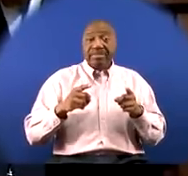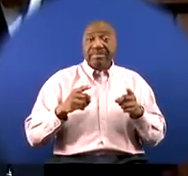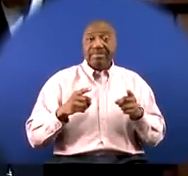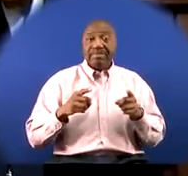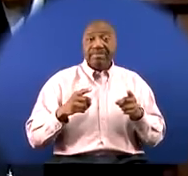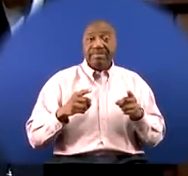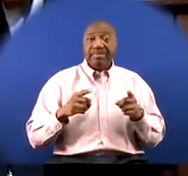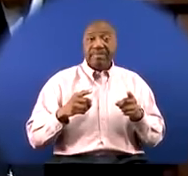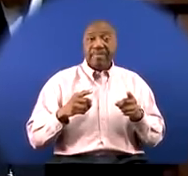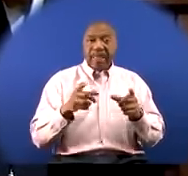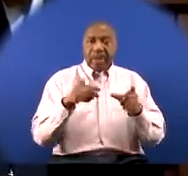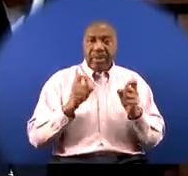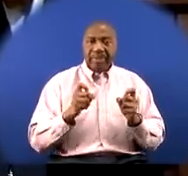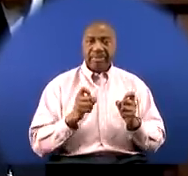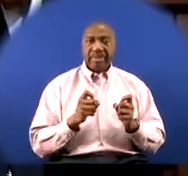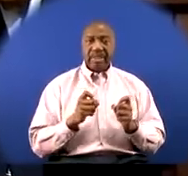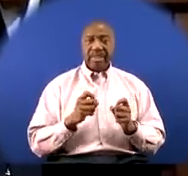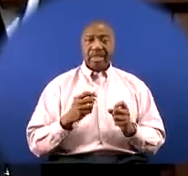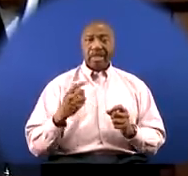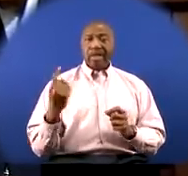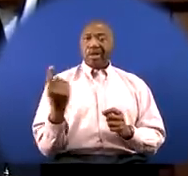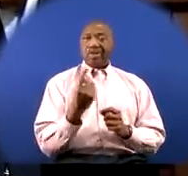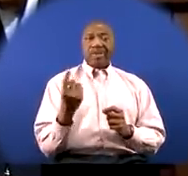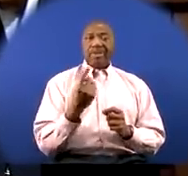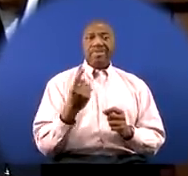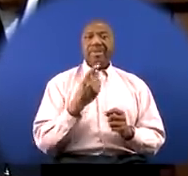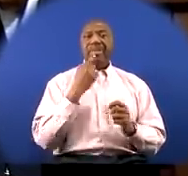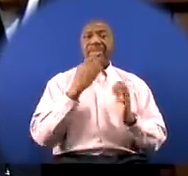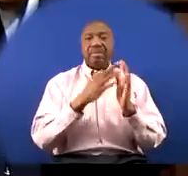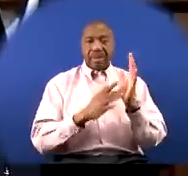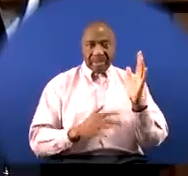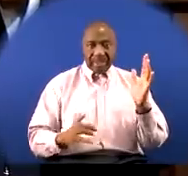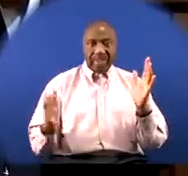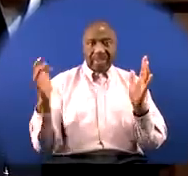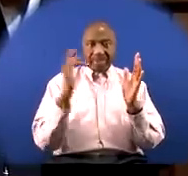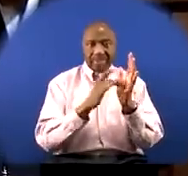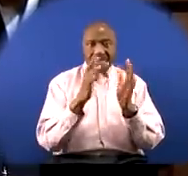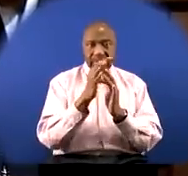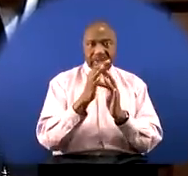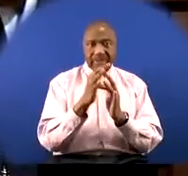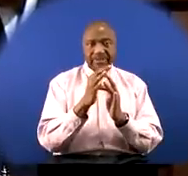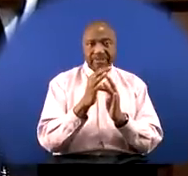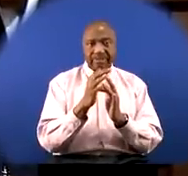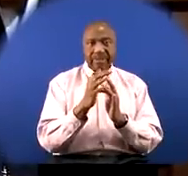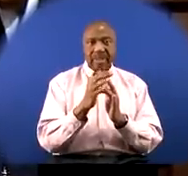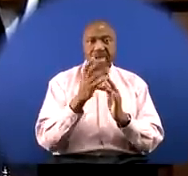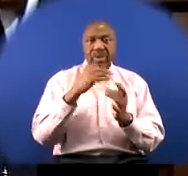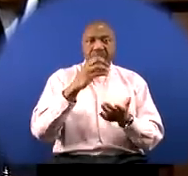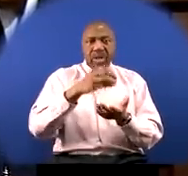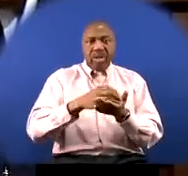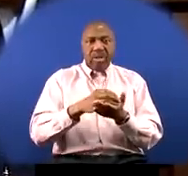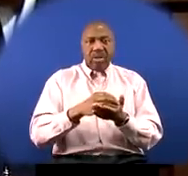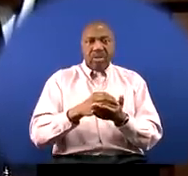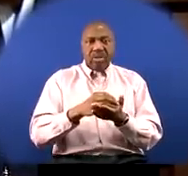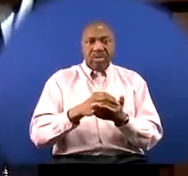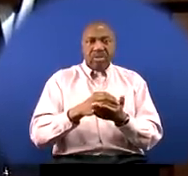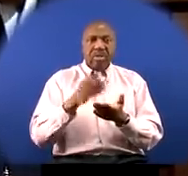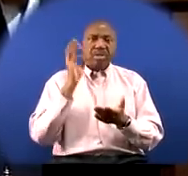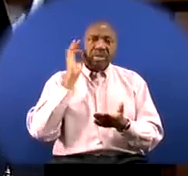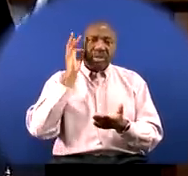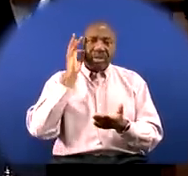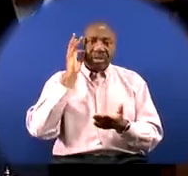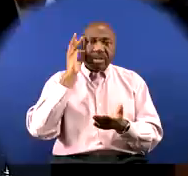with expedition, nothing but the blood of Jesus. As we hold this cup in our hand, we